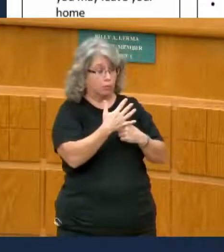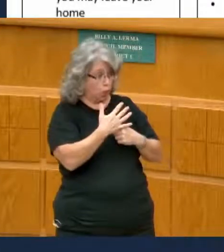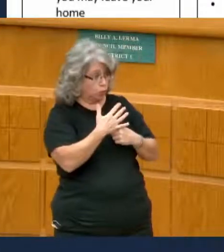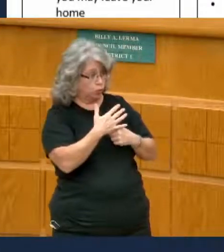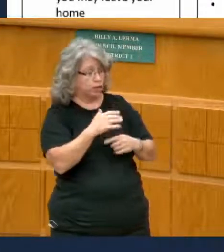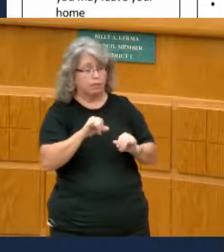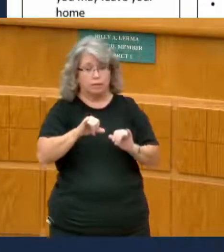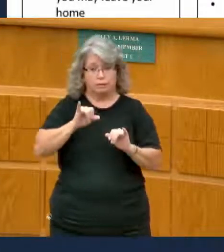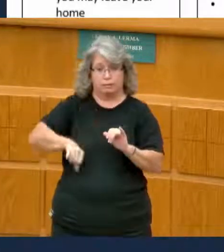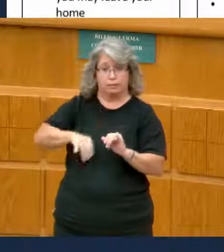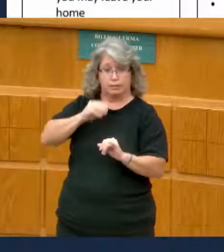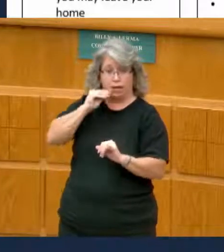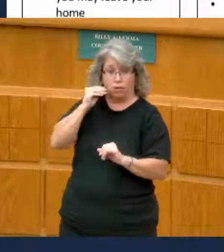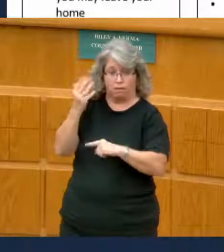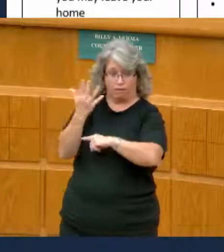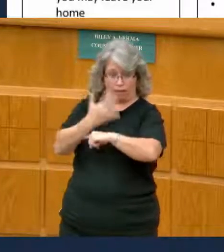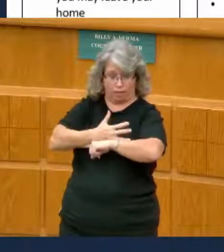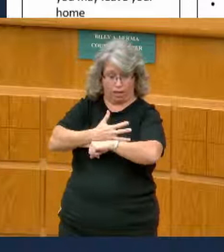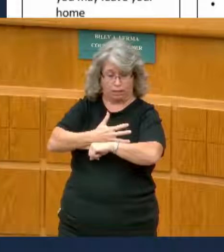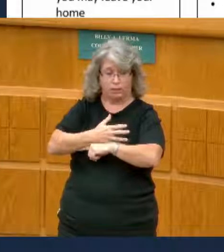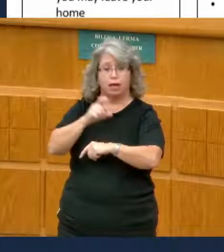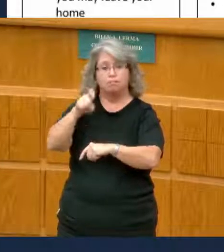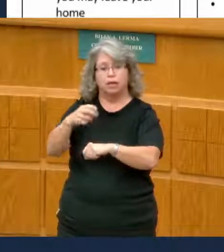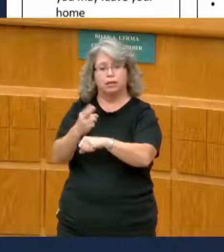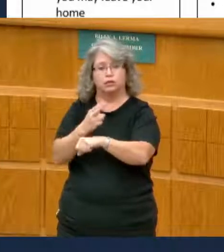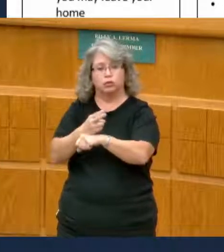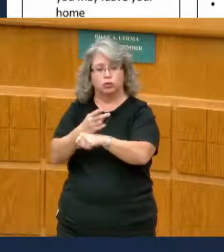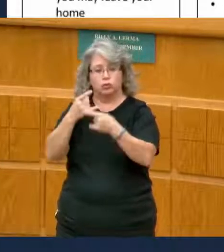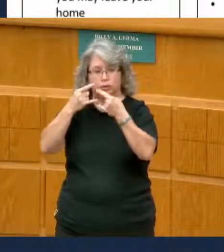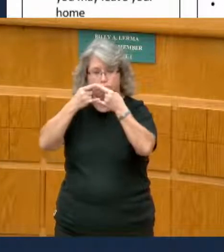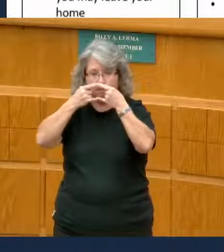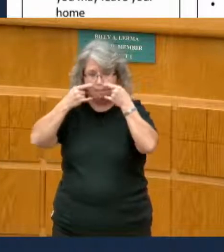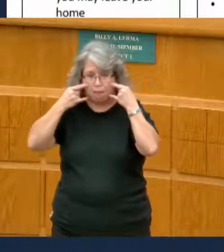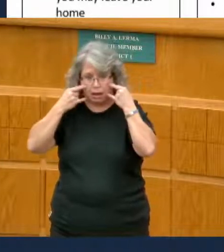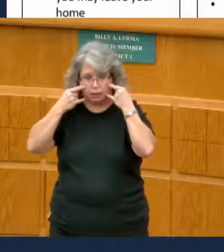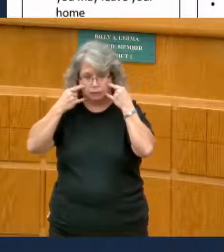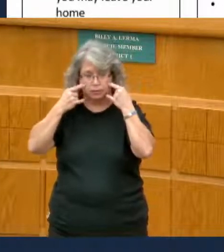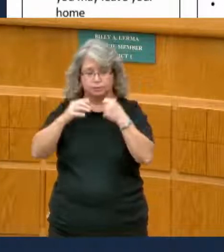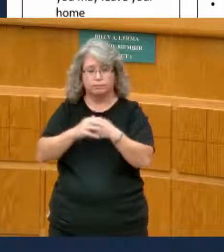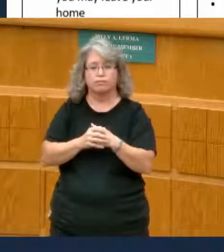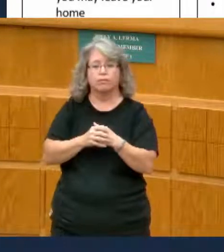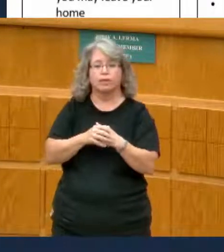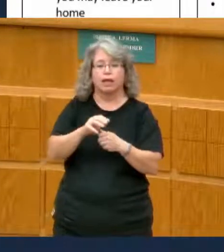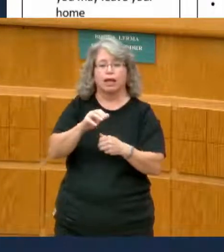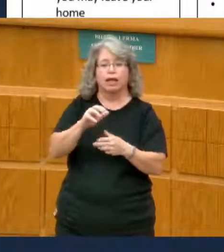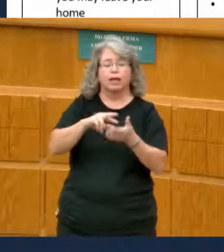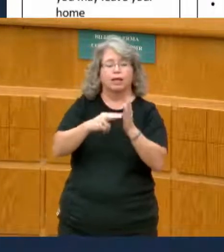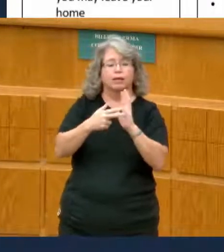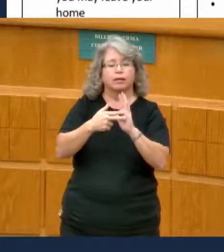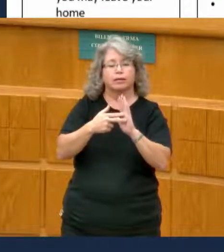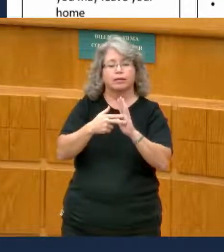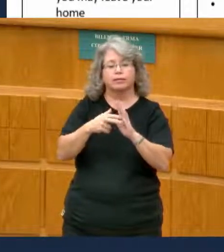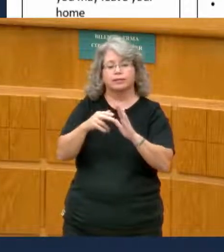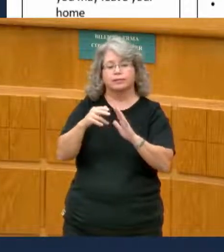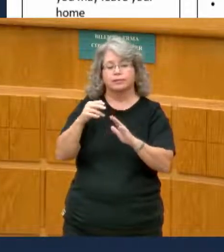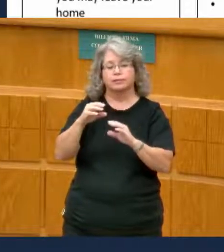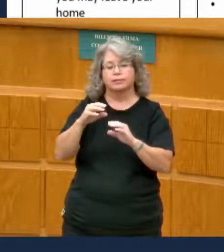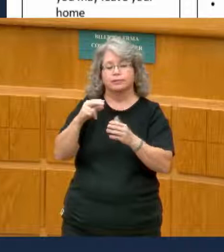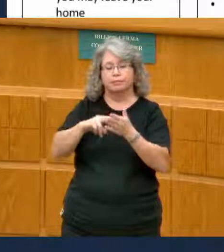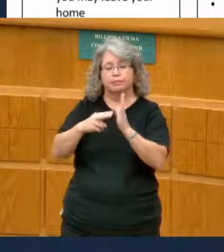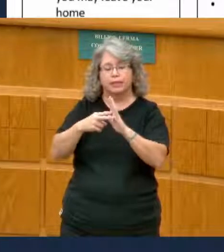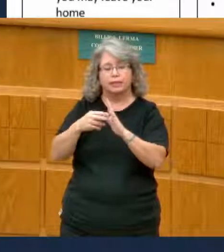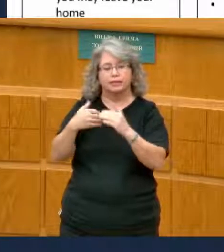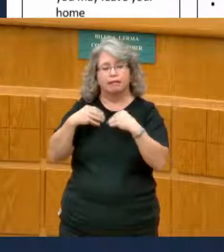for an additional 5 days. That is if you're asymptomatic on day 5. Asymptomatic doesn't mean I just have a little headache, or I have a